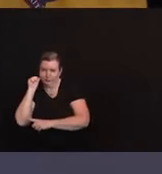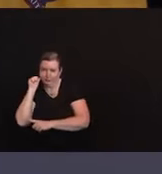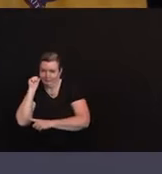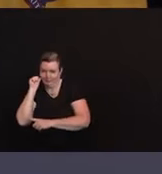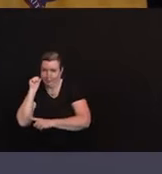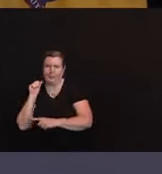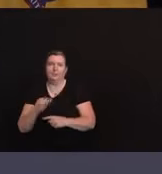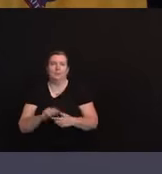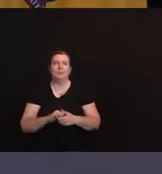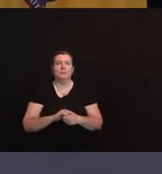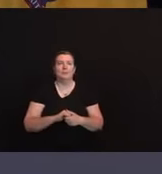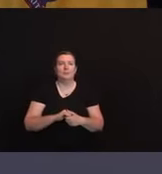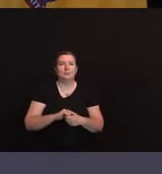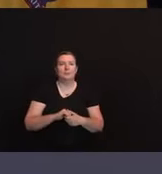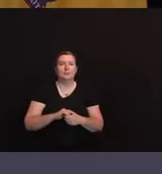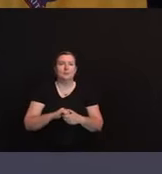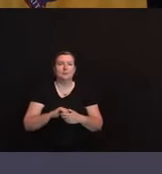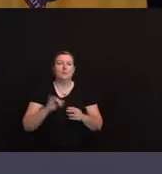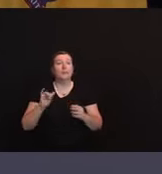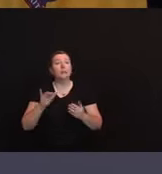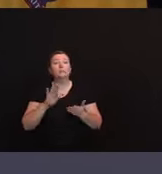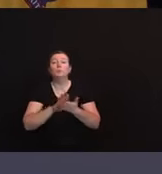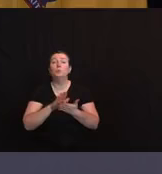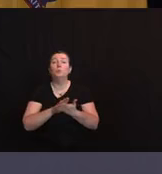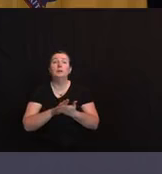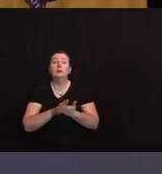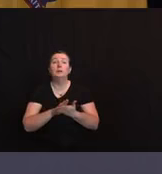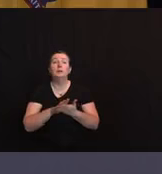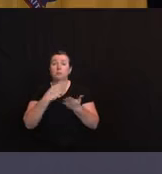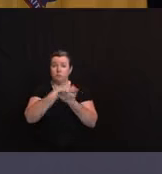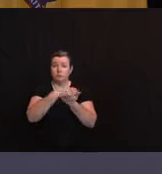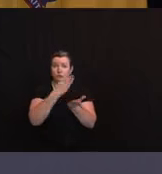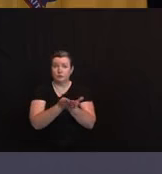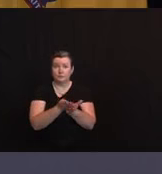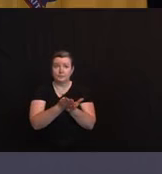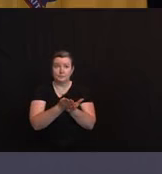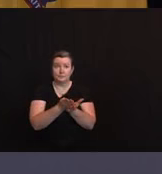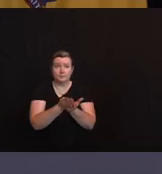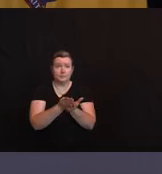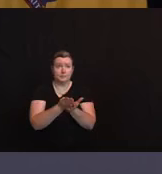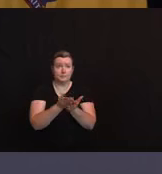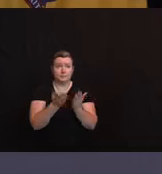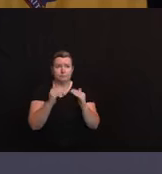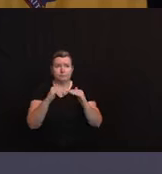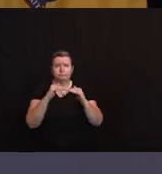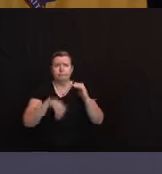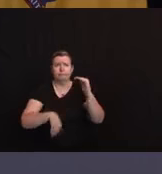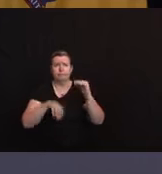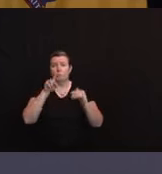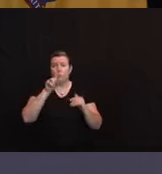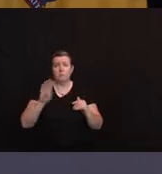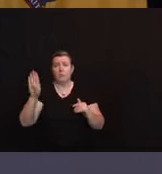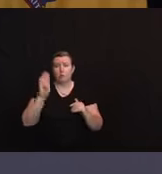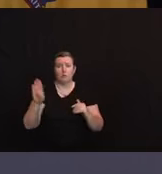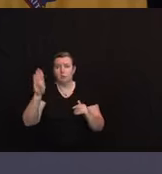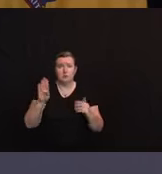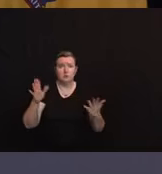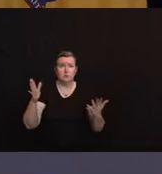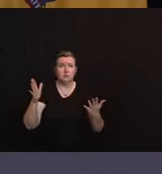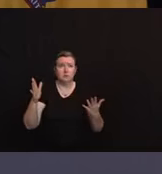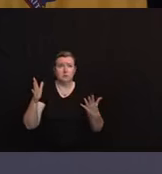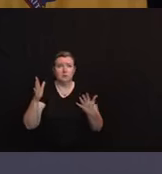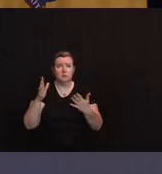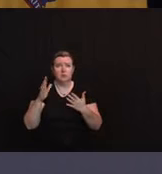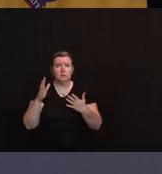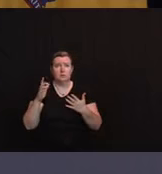schools coming from? Why didn't you borrow more money to protect children that have missed school instead of asking for the federal government to supply it? So why didn't you ask for $11